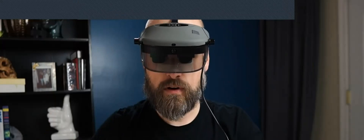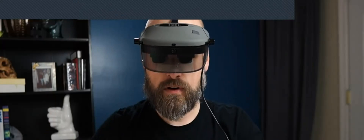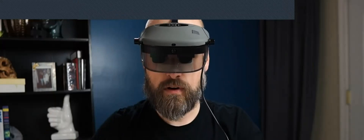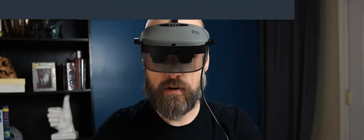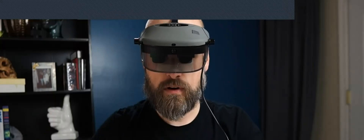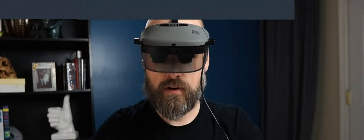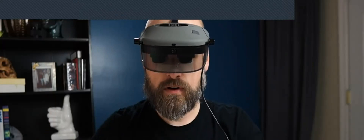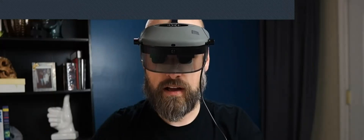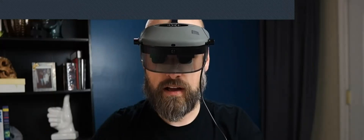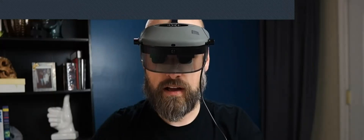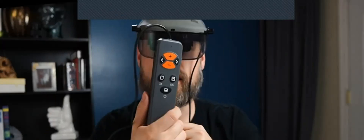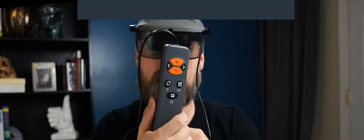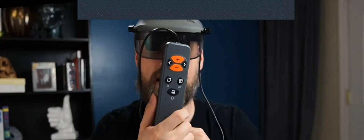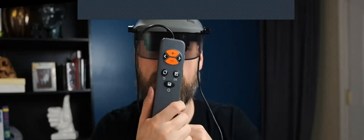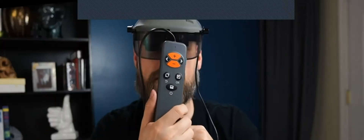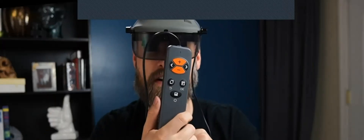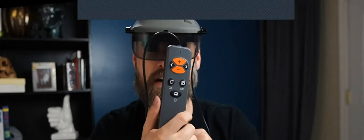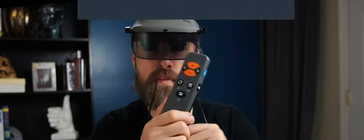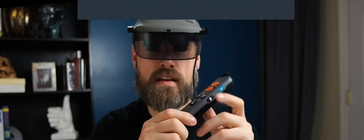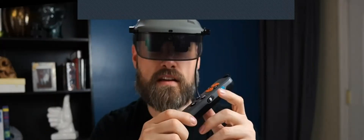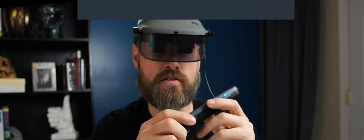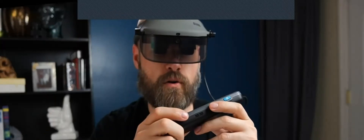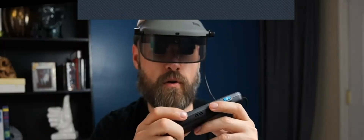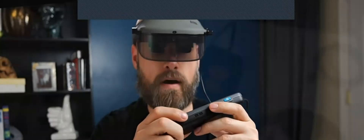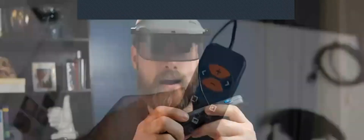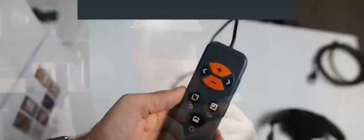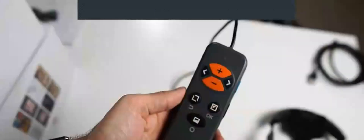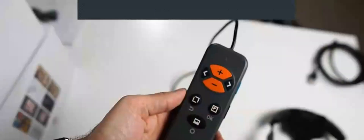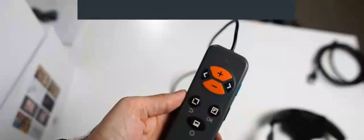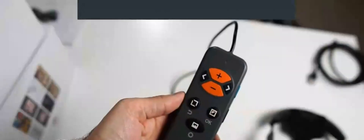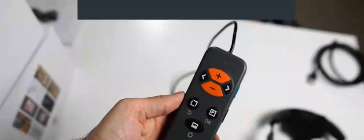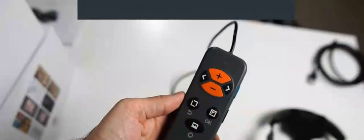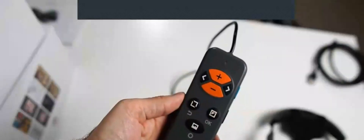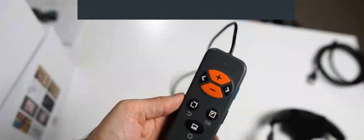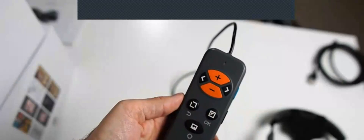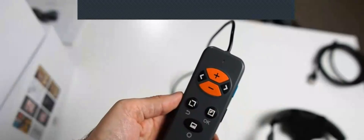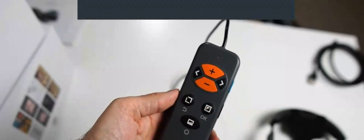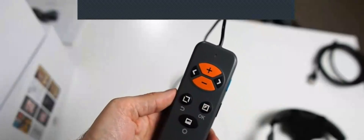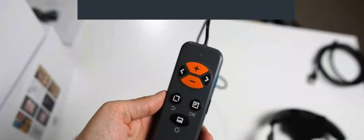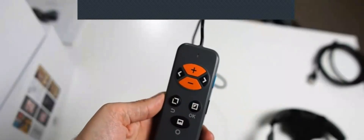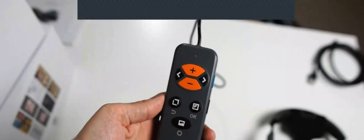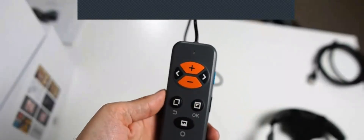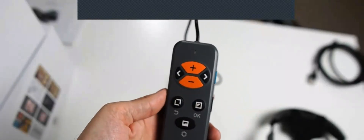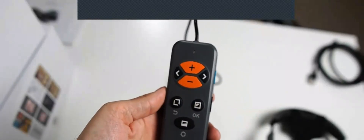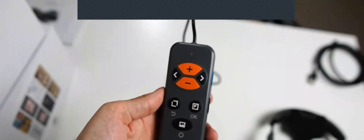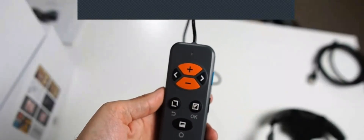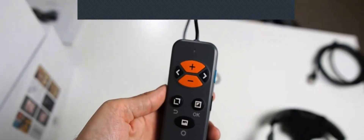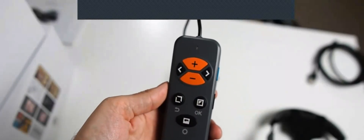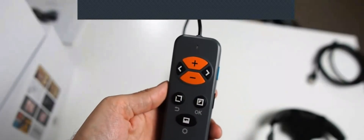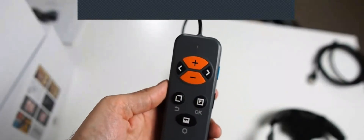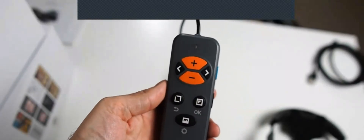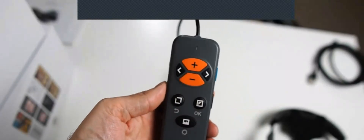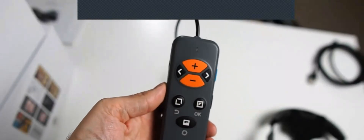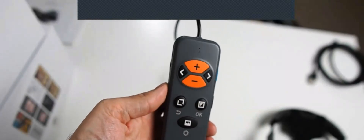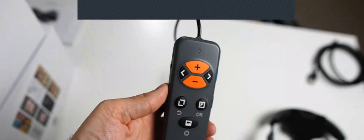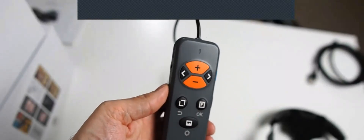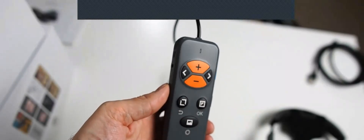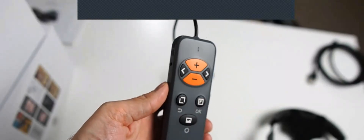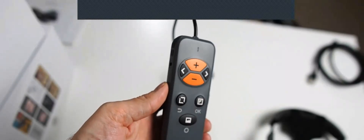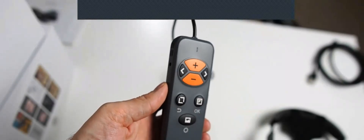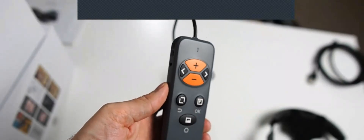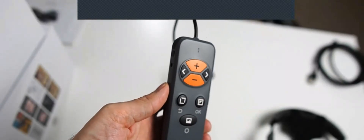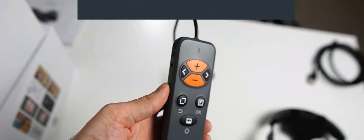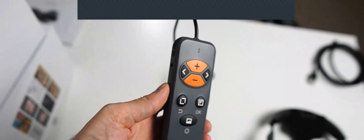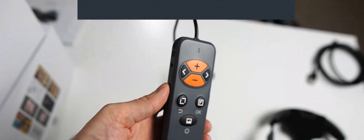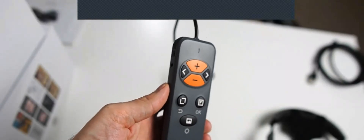actual headset. Everything else is done from the control box here, which, as I said before, is also the battery. It's a pretty